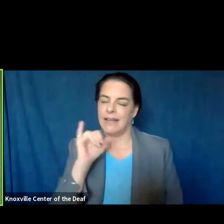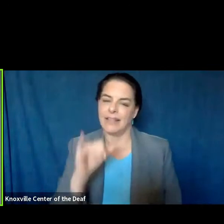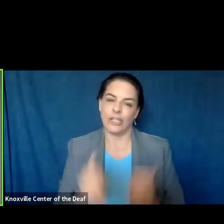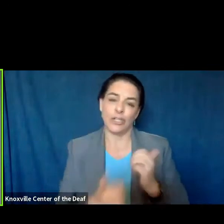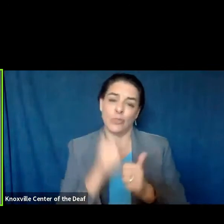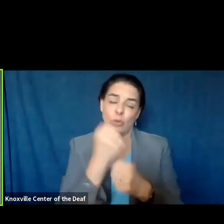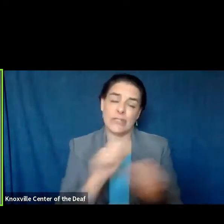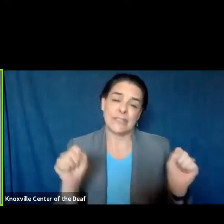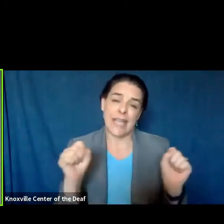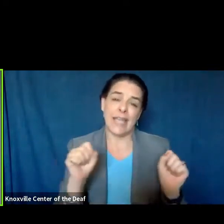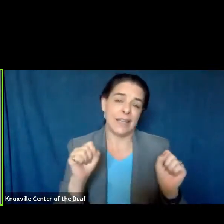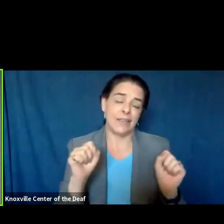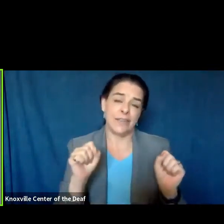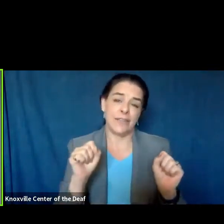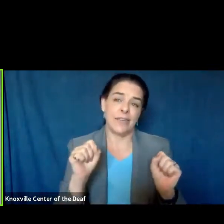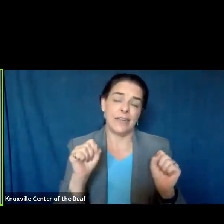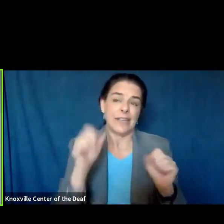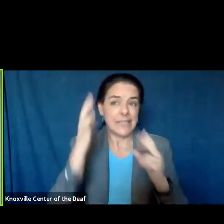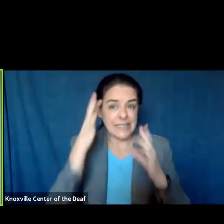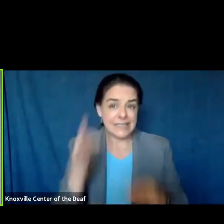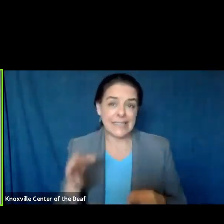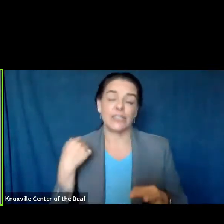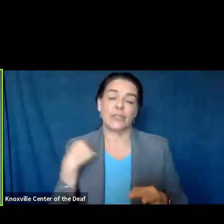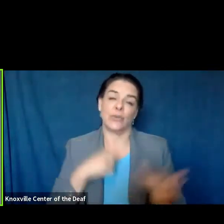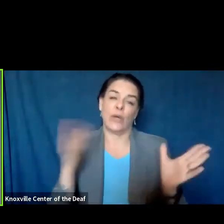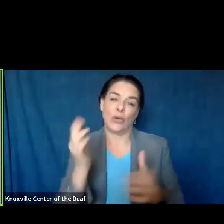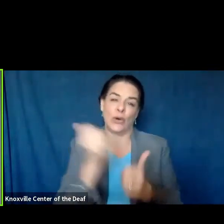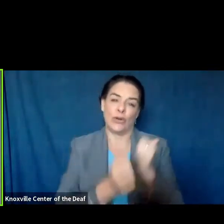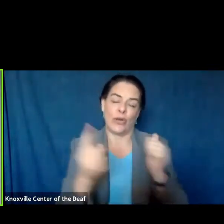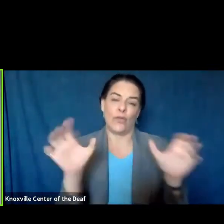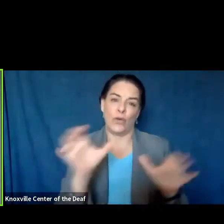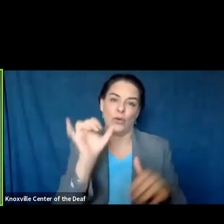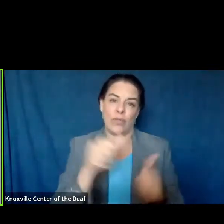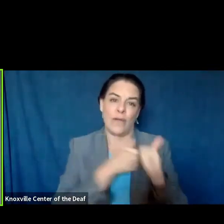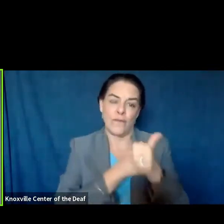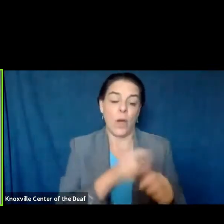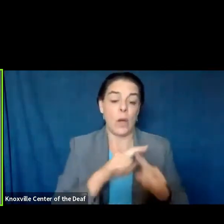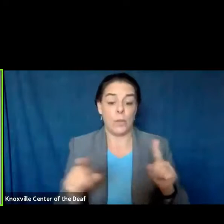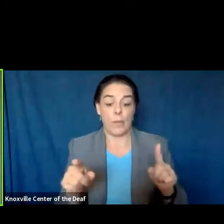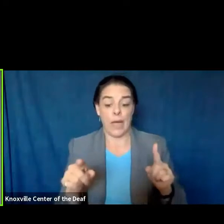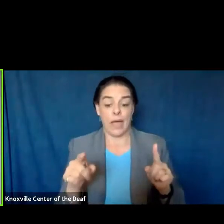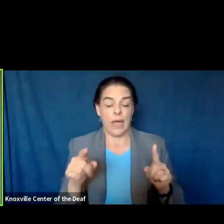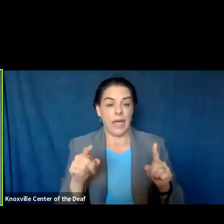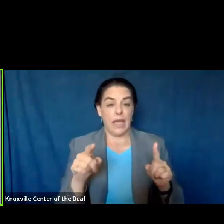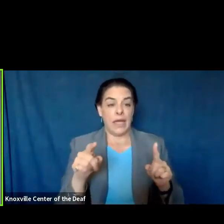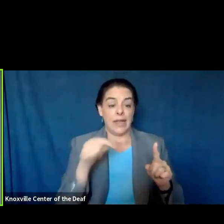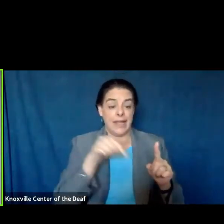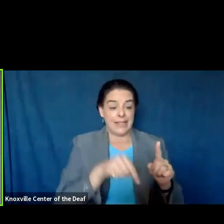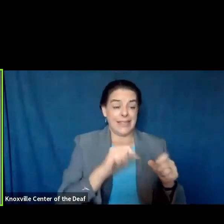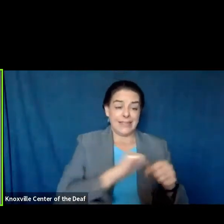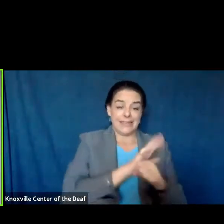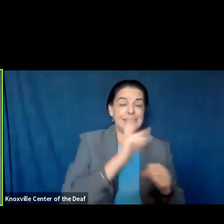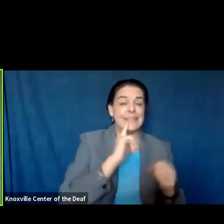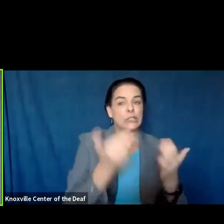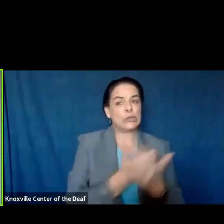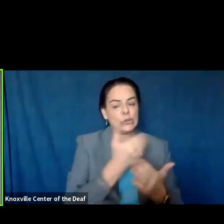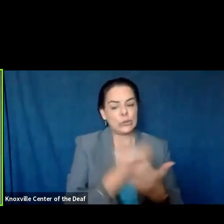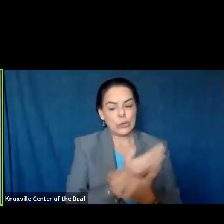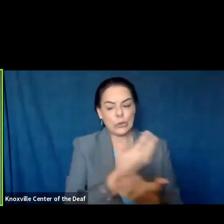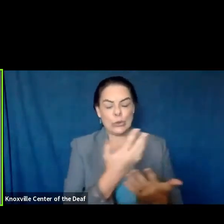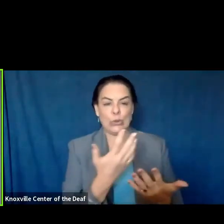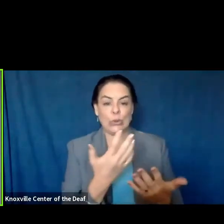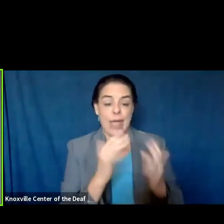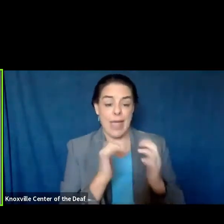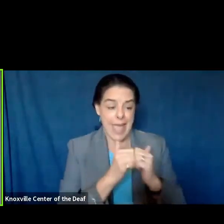option, and we encourage everybody to do that. But we really don't have a good handle, again, with this being a new virus, on exactly